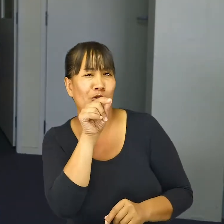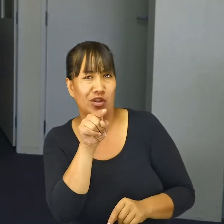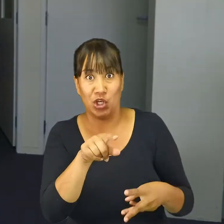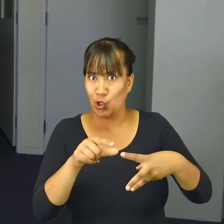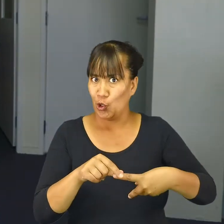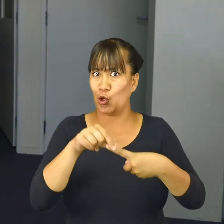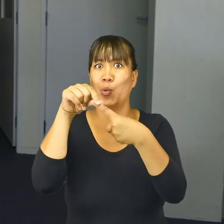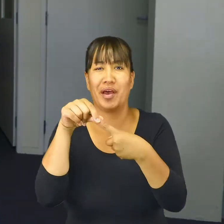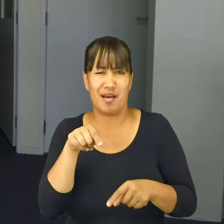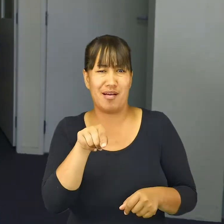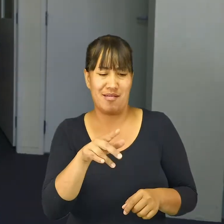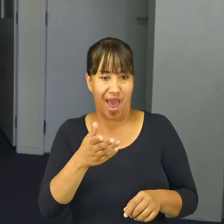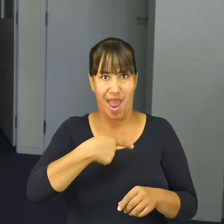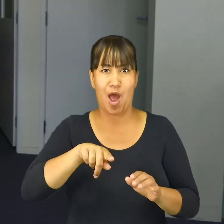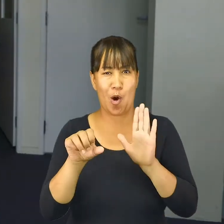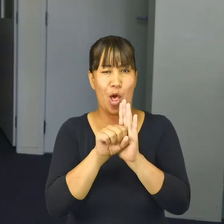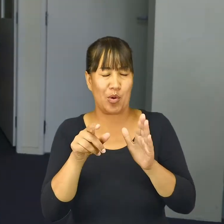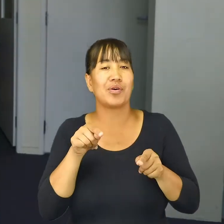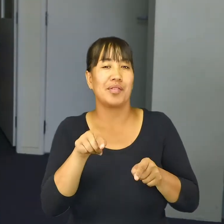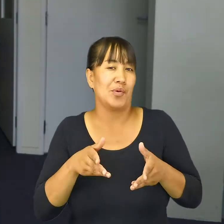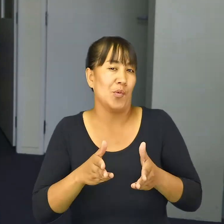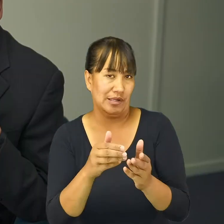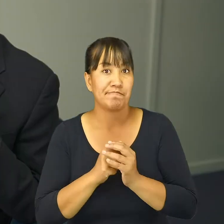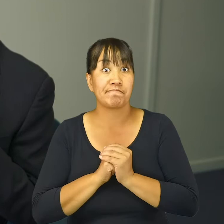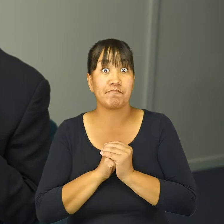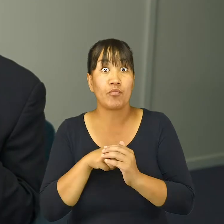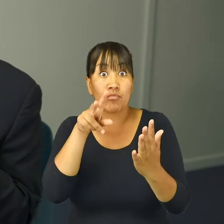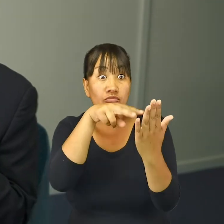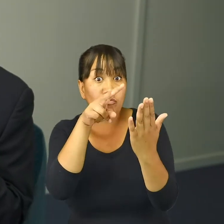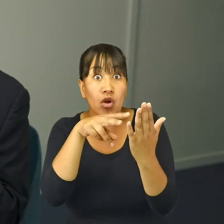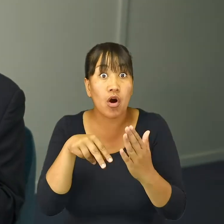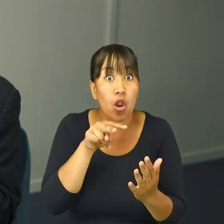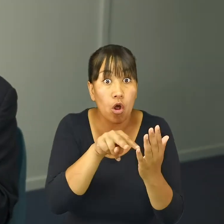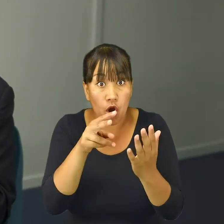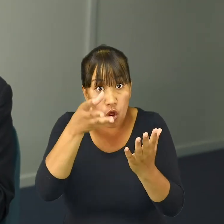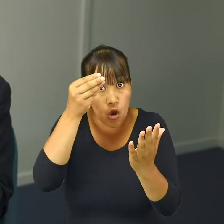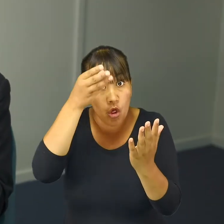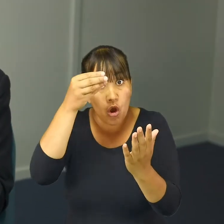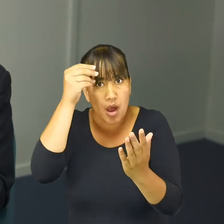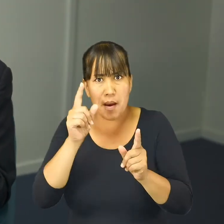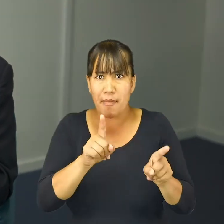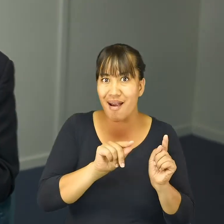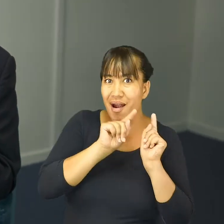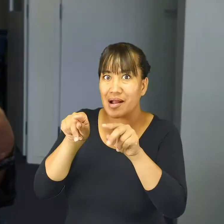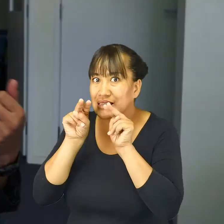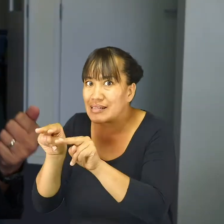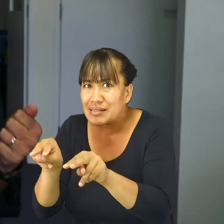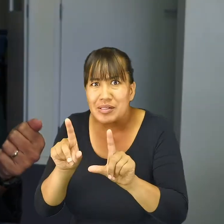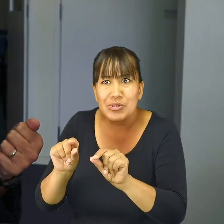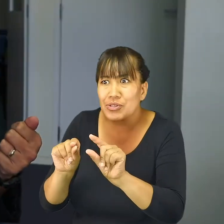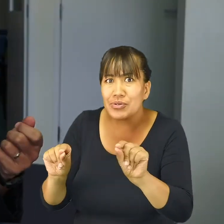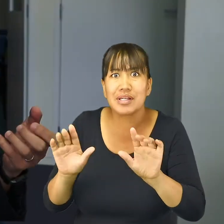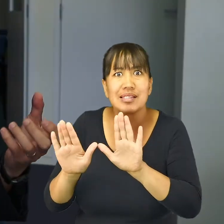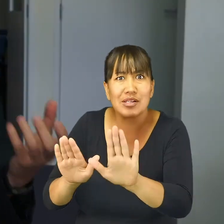bird that is indeed unique to us and is our icon. The more we take it out of the textbook and you actually get to look and